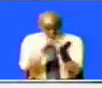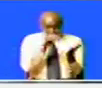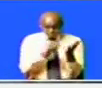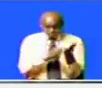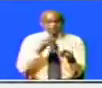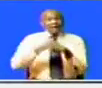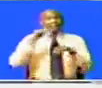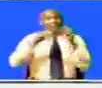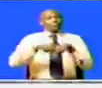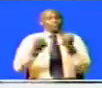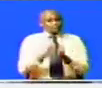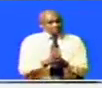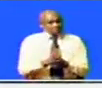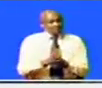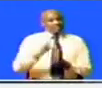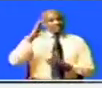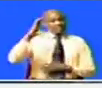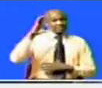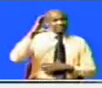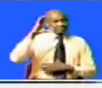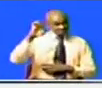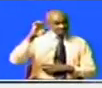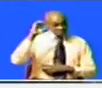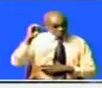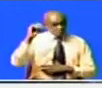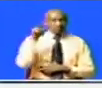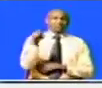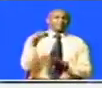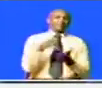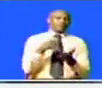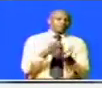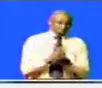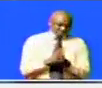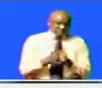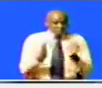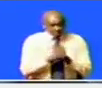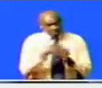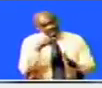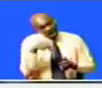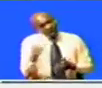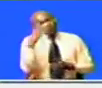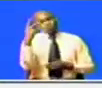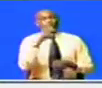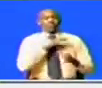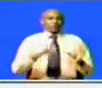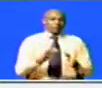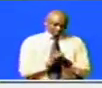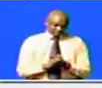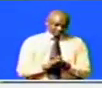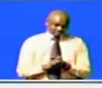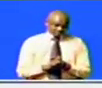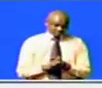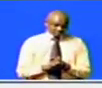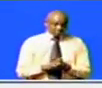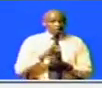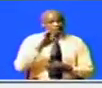election led by Chief Executive Officer Ezra Chiloba alongside two other commissioners.